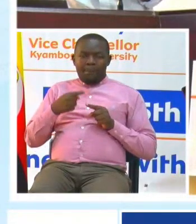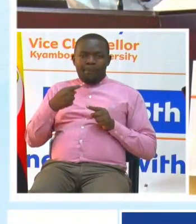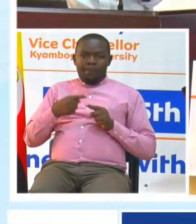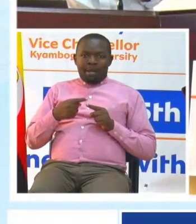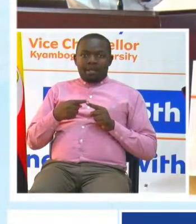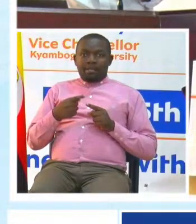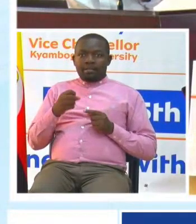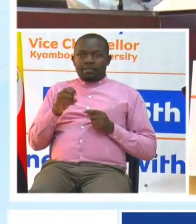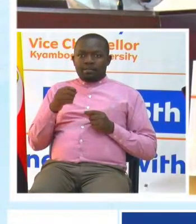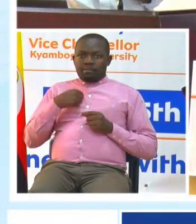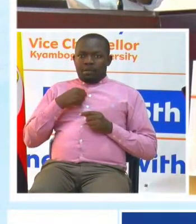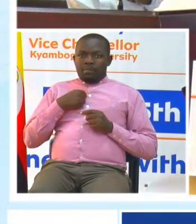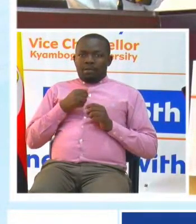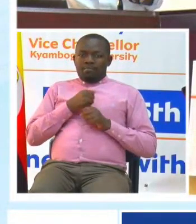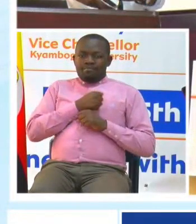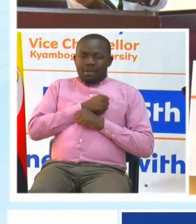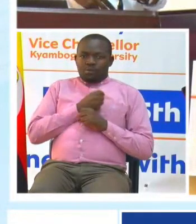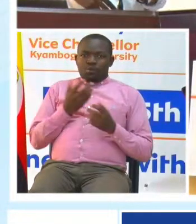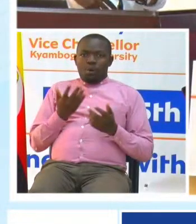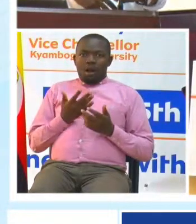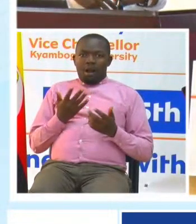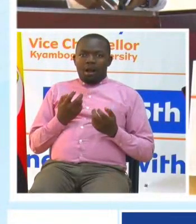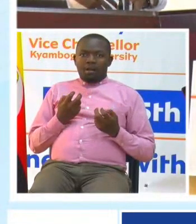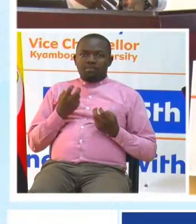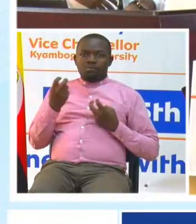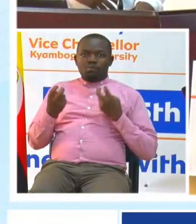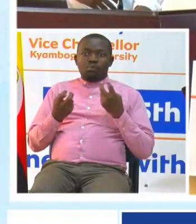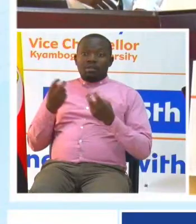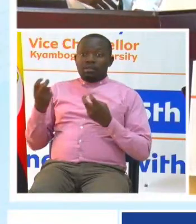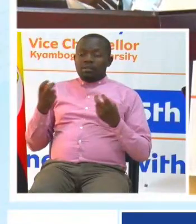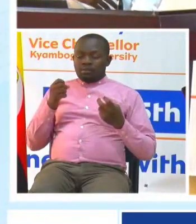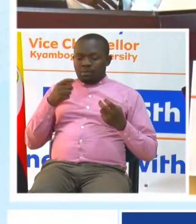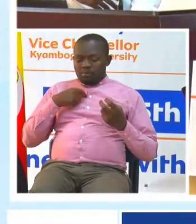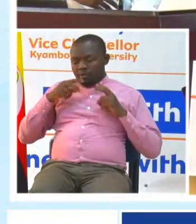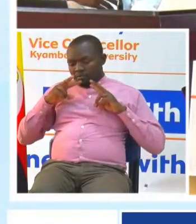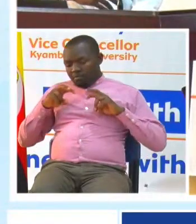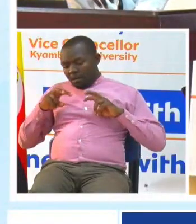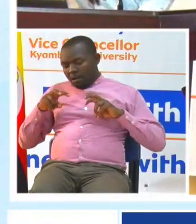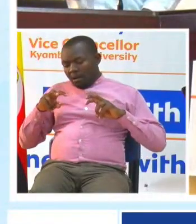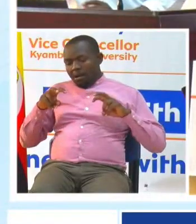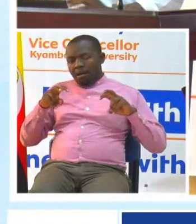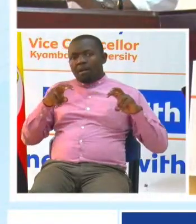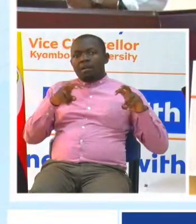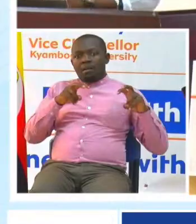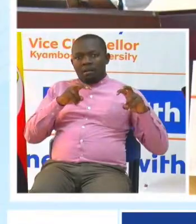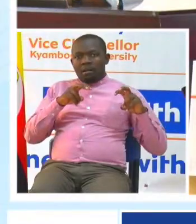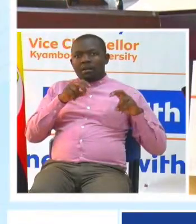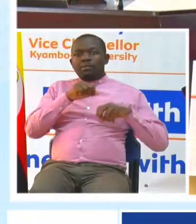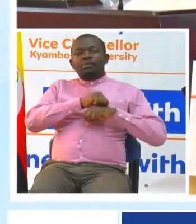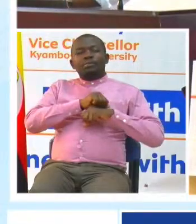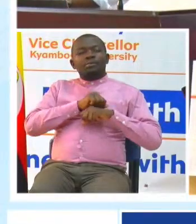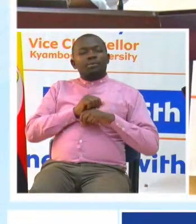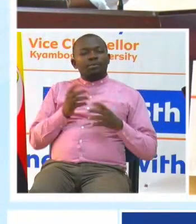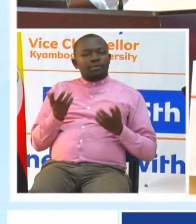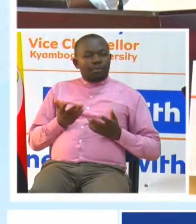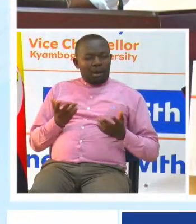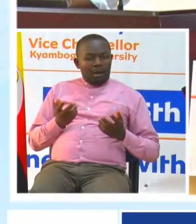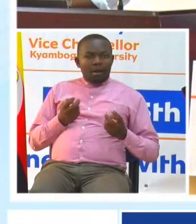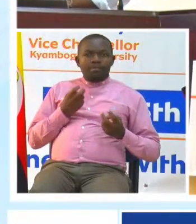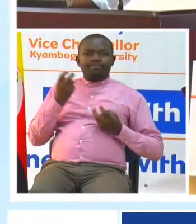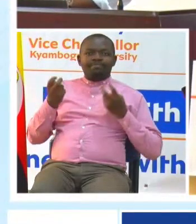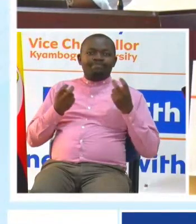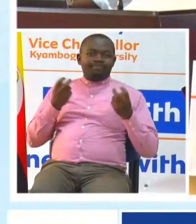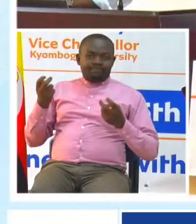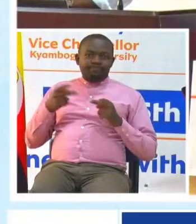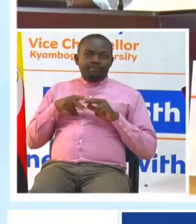passion was in transport. So I had to look for schools that were offering transportation engineering,